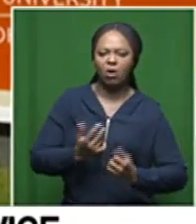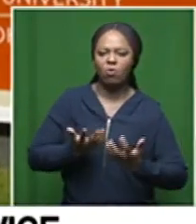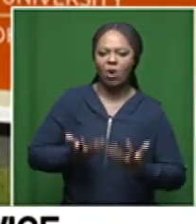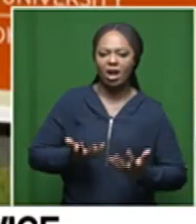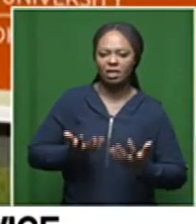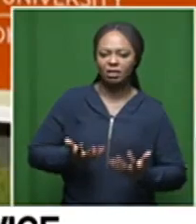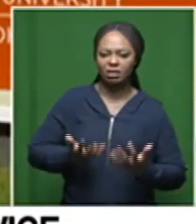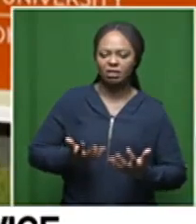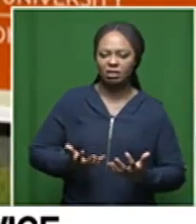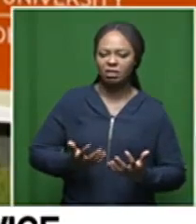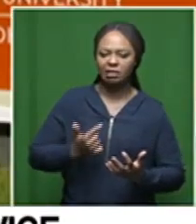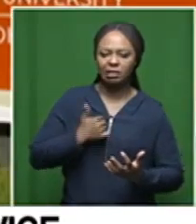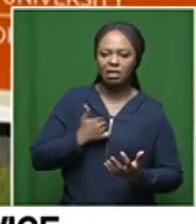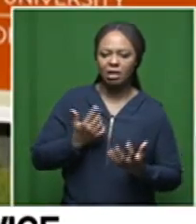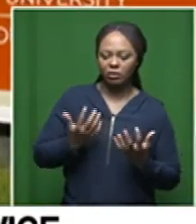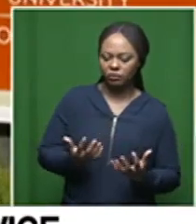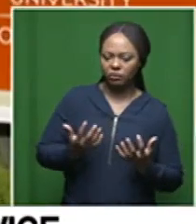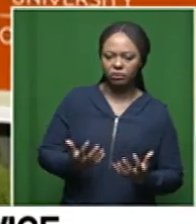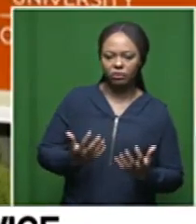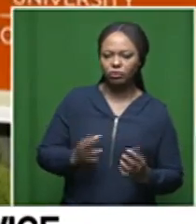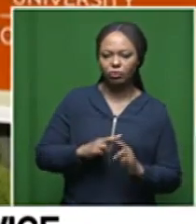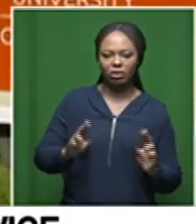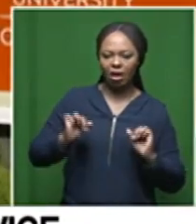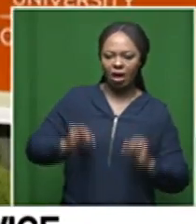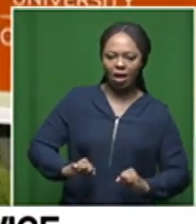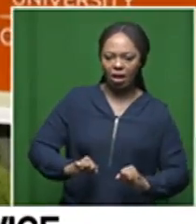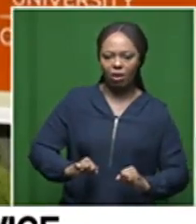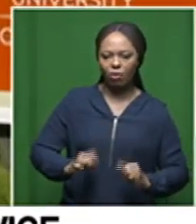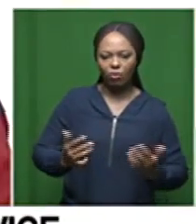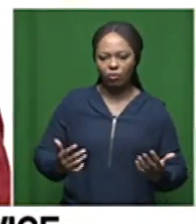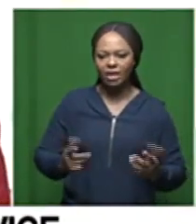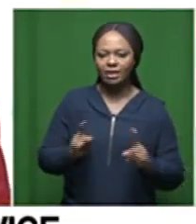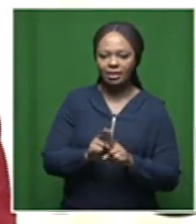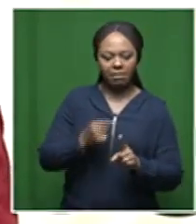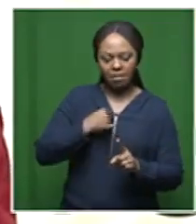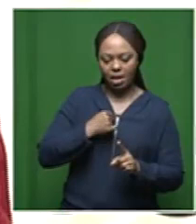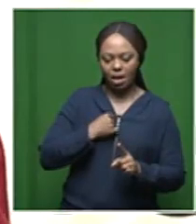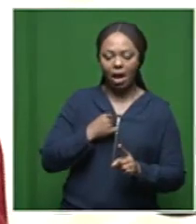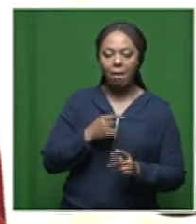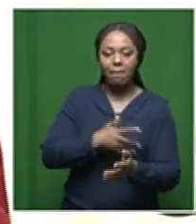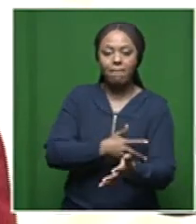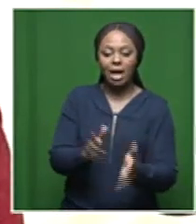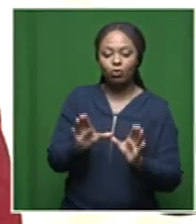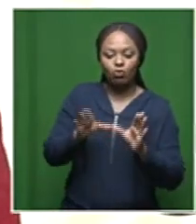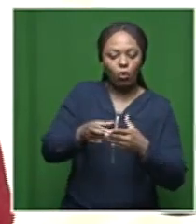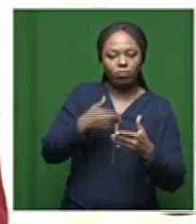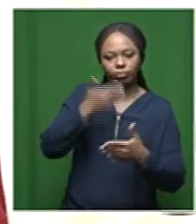And unfortunately, I don't know my blood test, my blood group. I'm not donating blood,